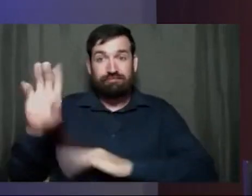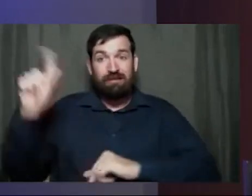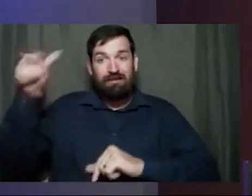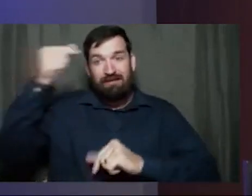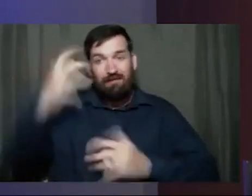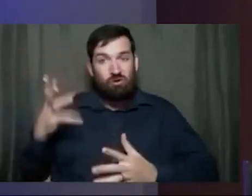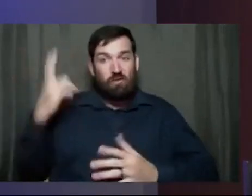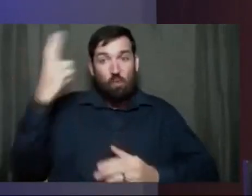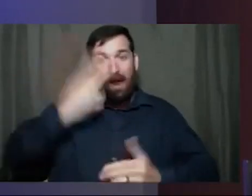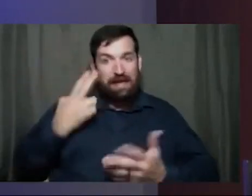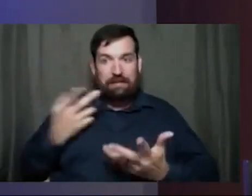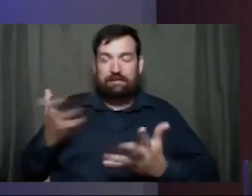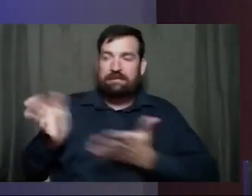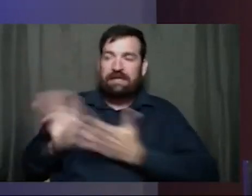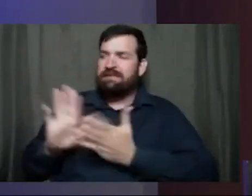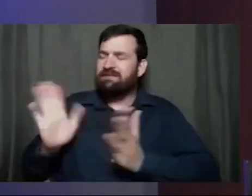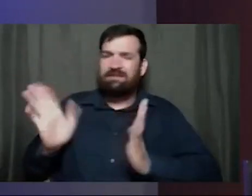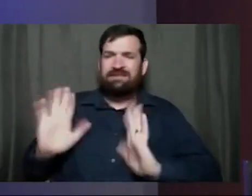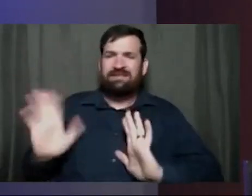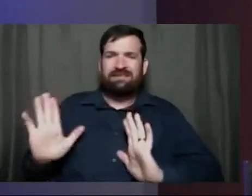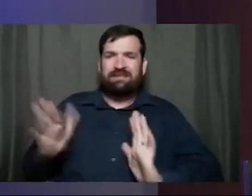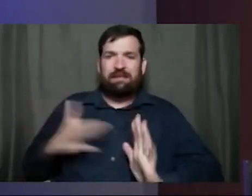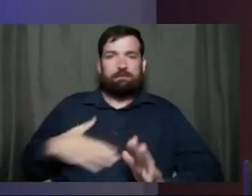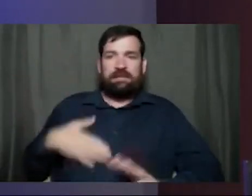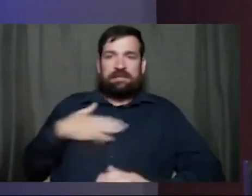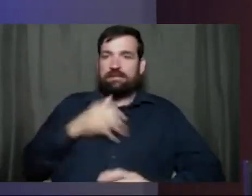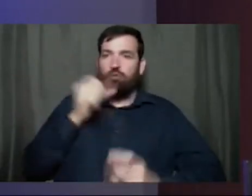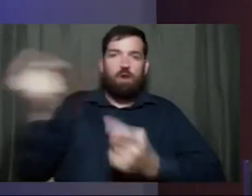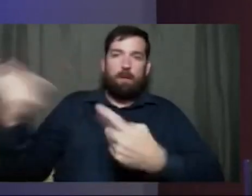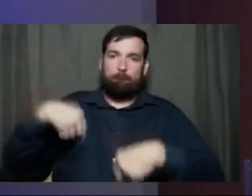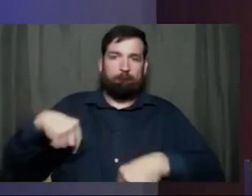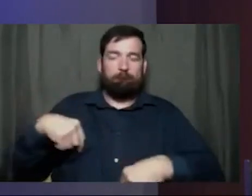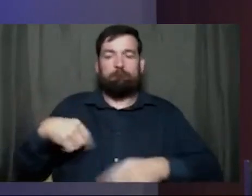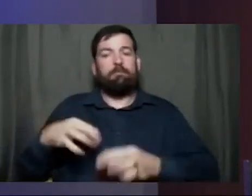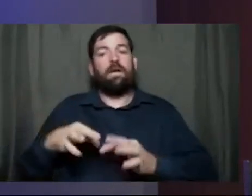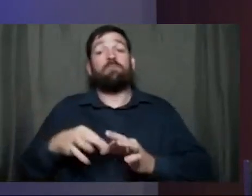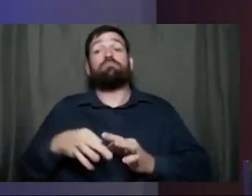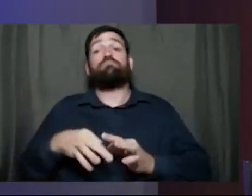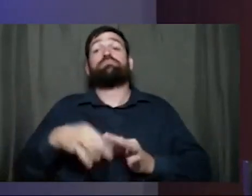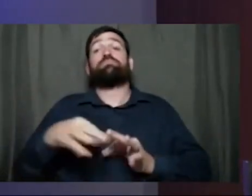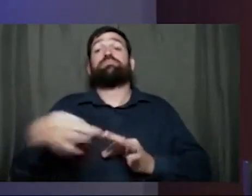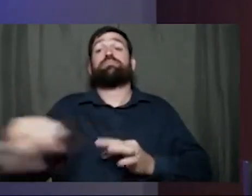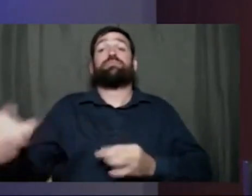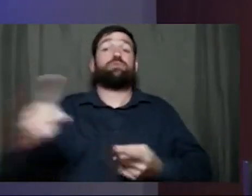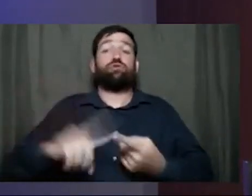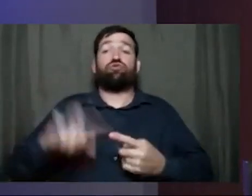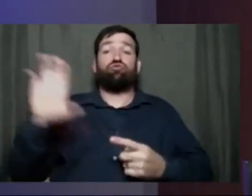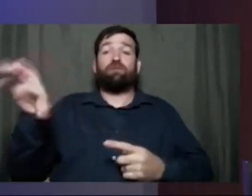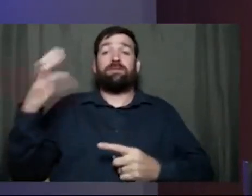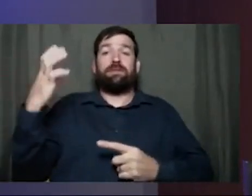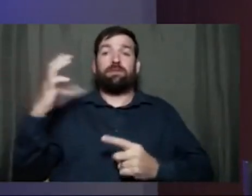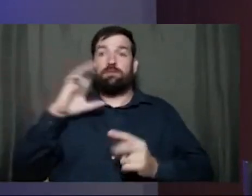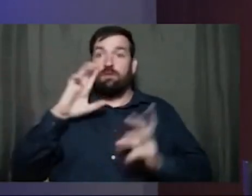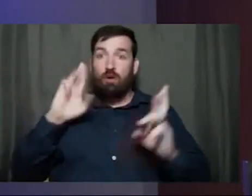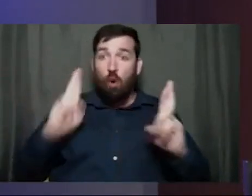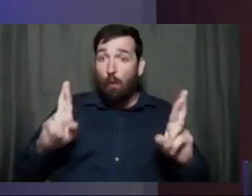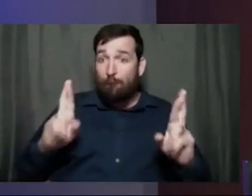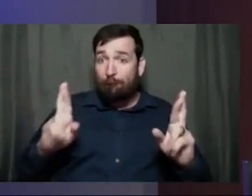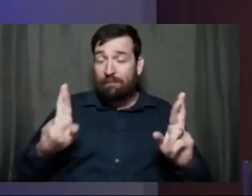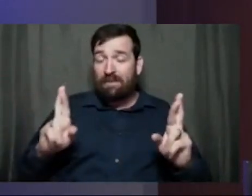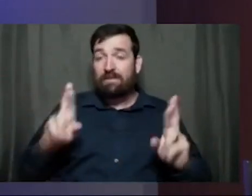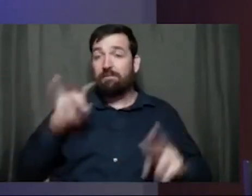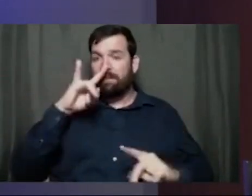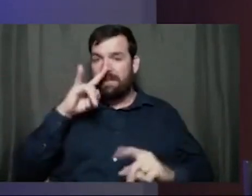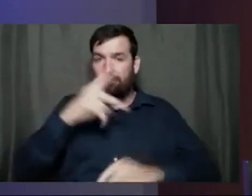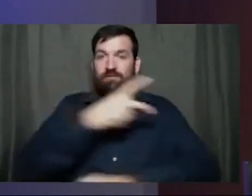not to come. So we postponed our travel to Christmas, hoping very much that the pediatric vaccines would be here. And